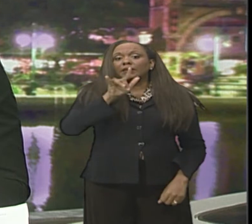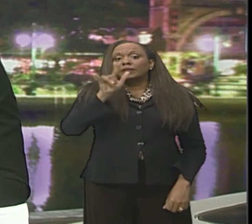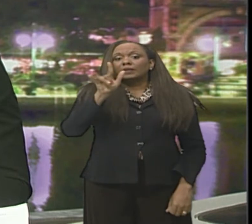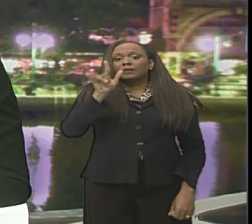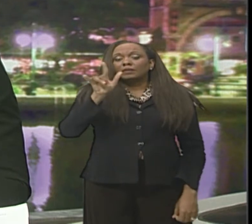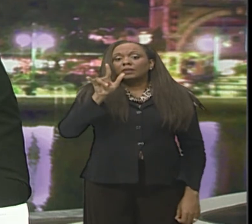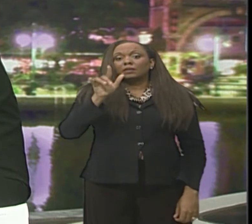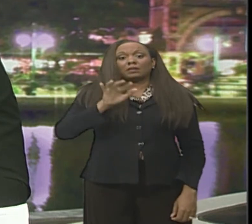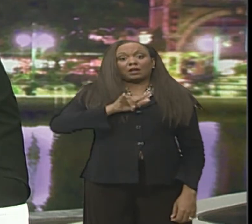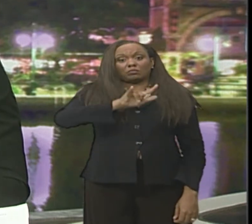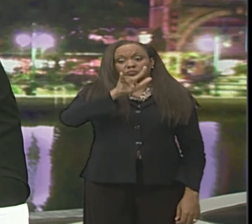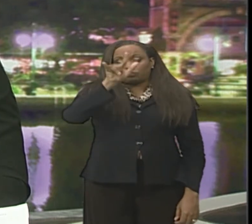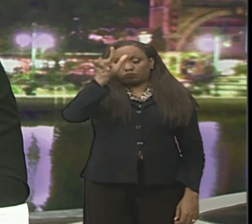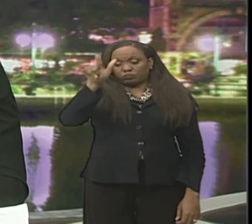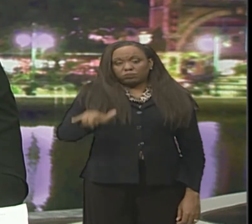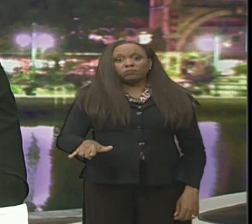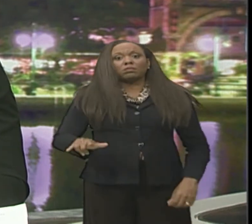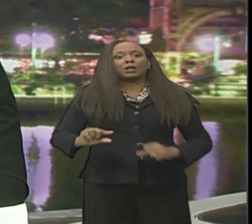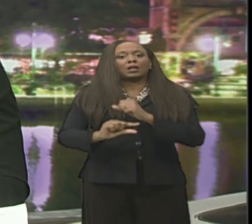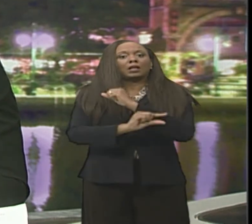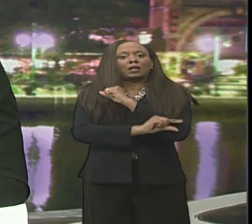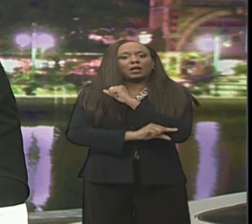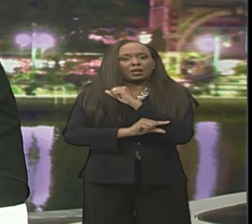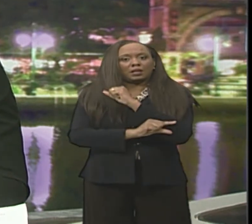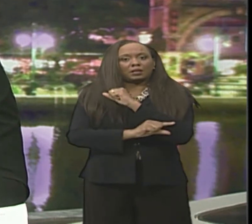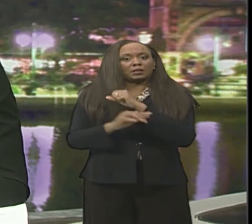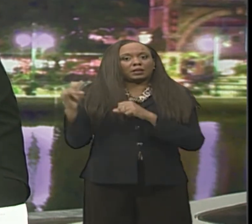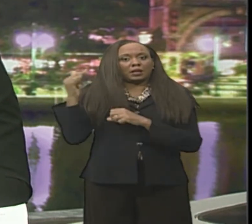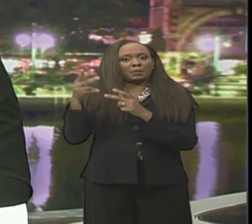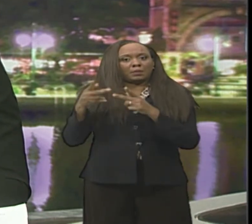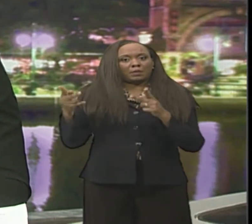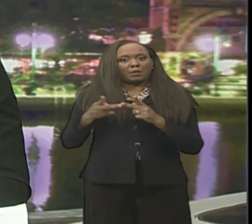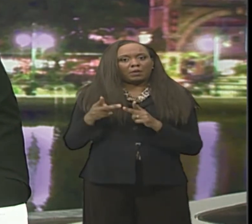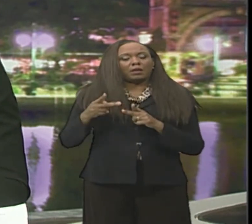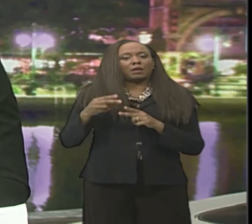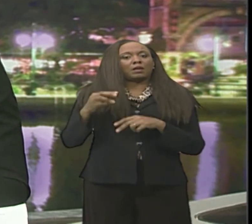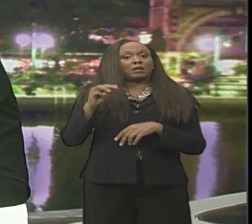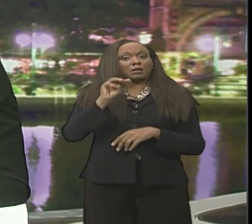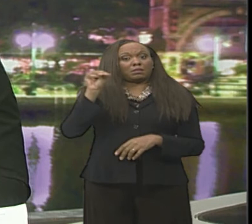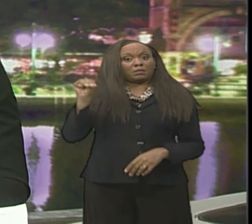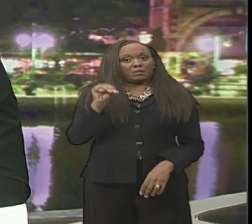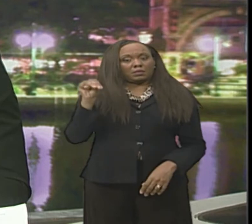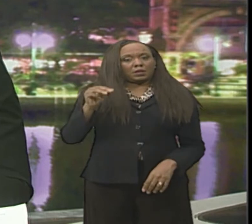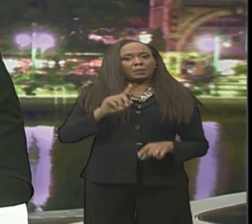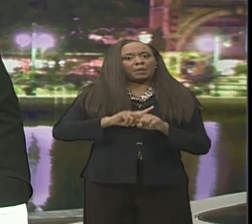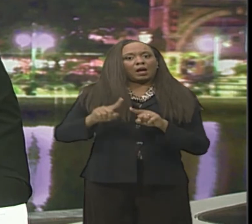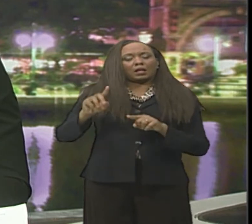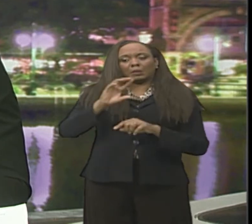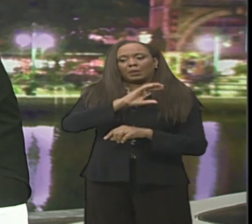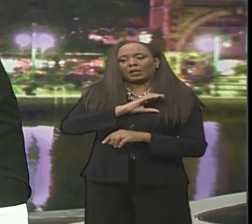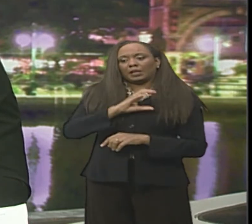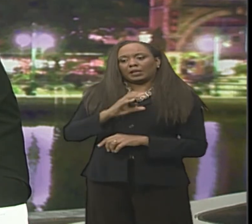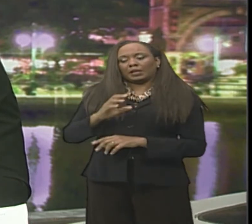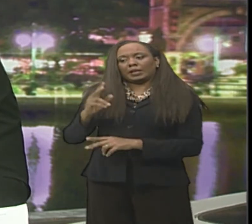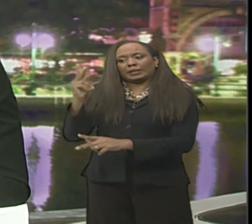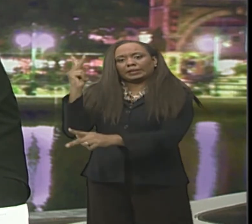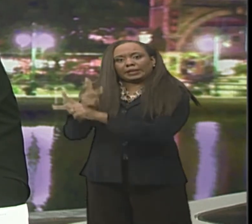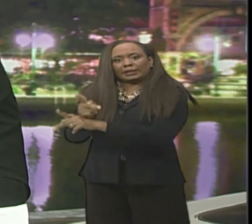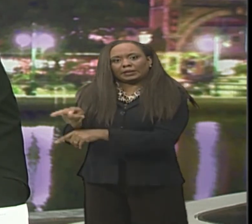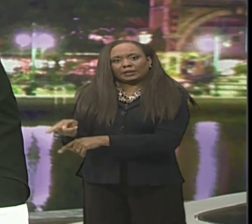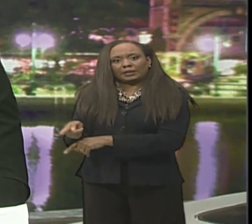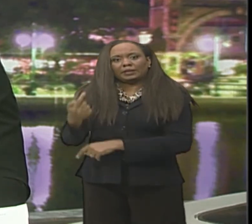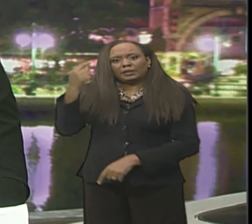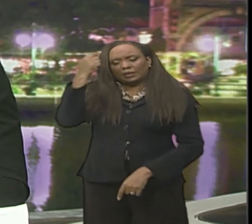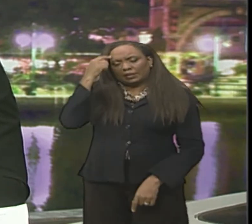aircraft which arrived at the Chedijagan International Airport on Monday has been detained by police. Lawmen suspect that the plane has